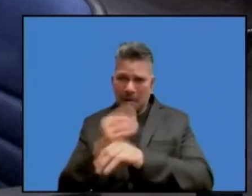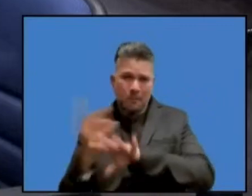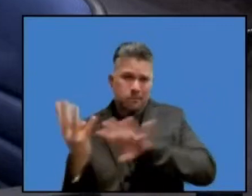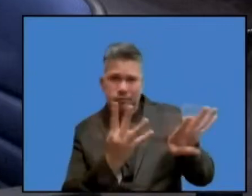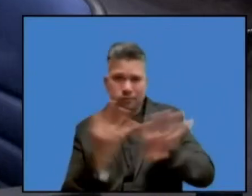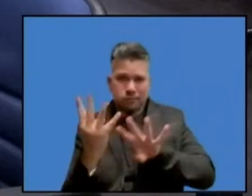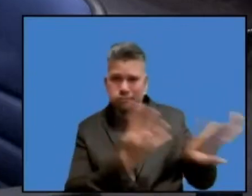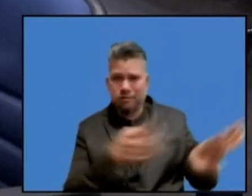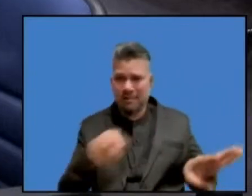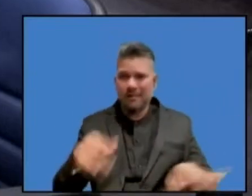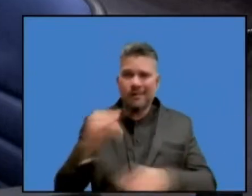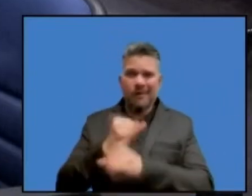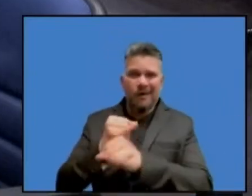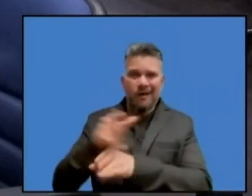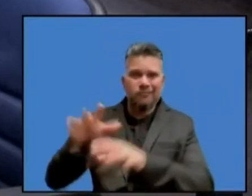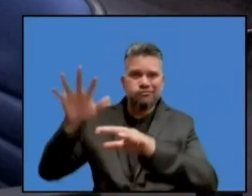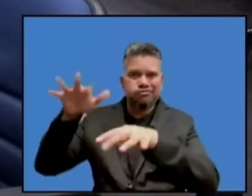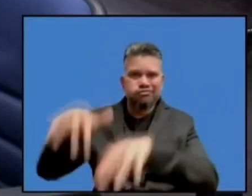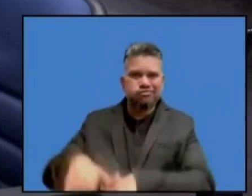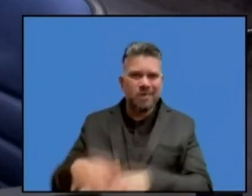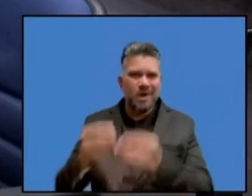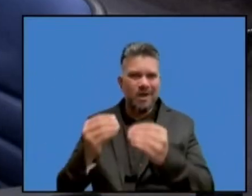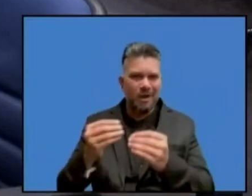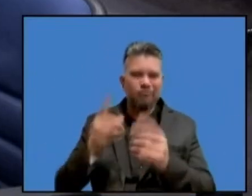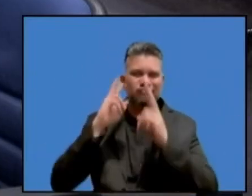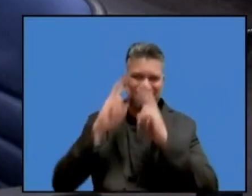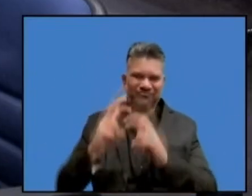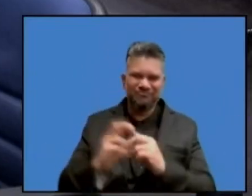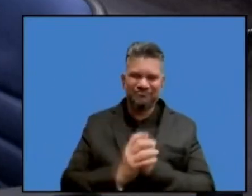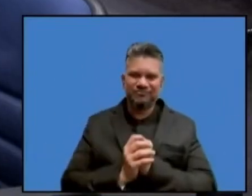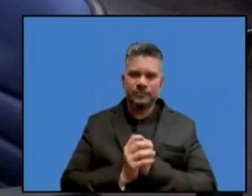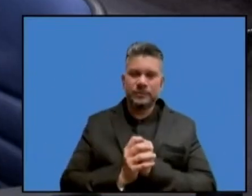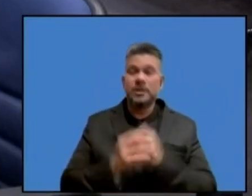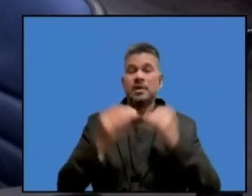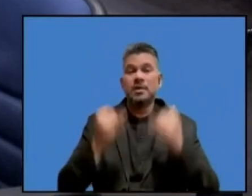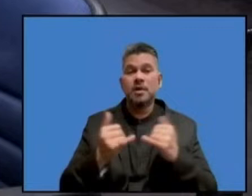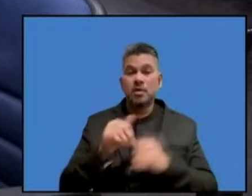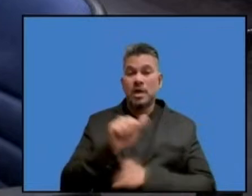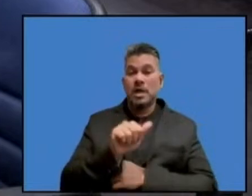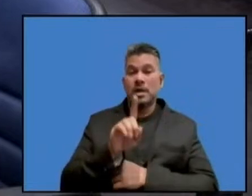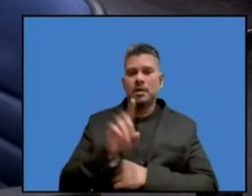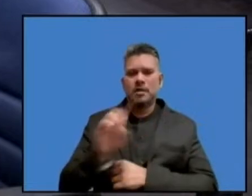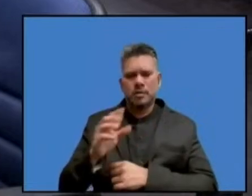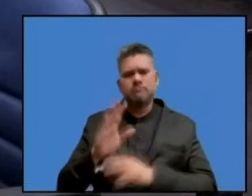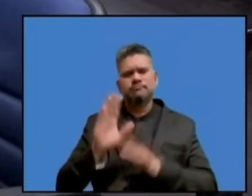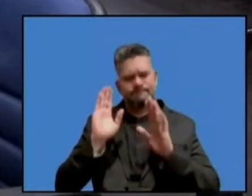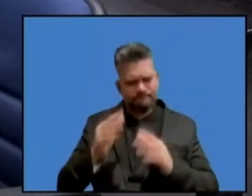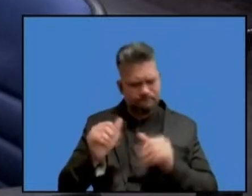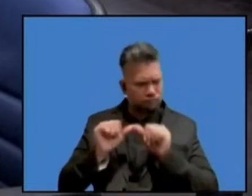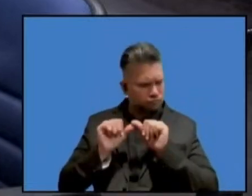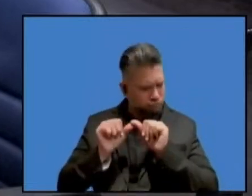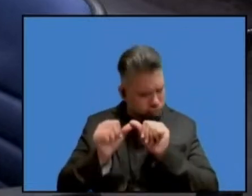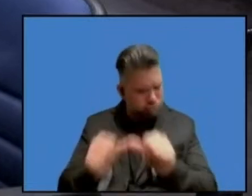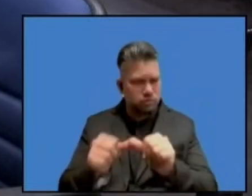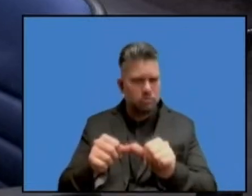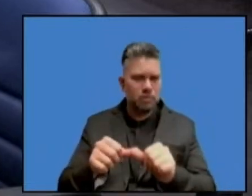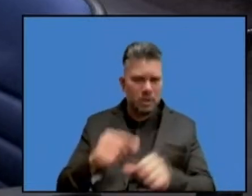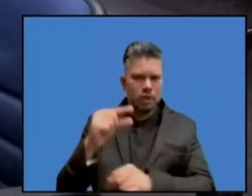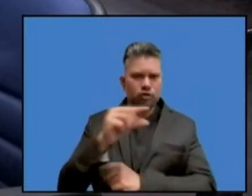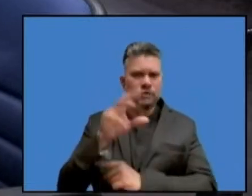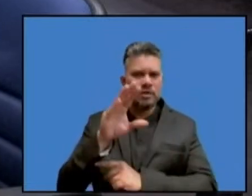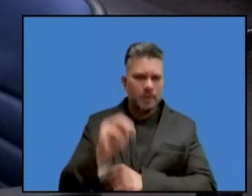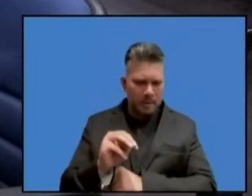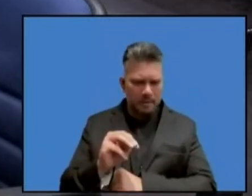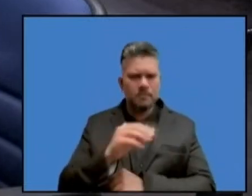To conclude, I'd like to reaffirm ADB's continued commitment to supporting the implementation of GCM in our member